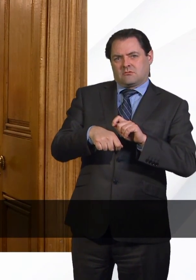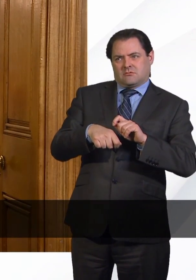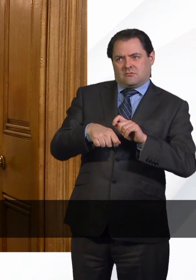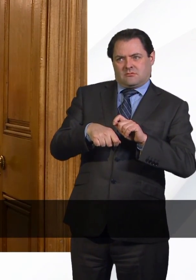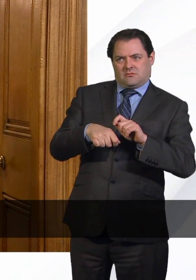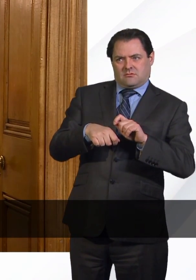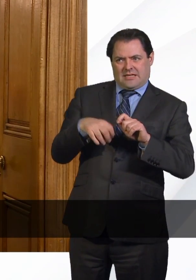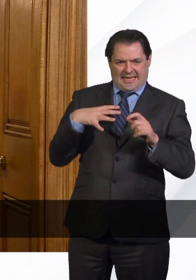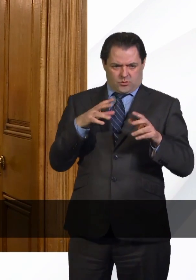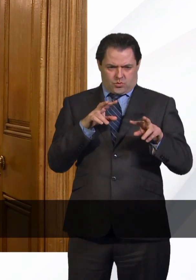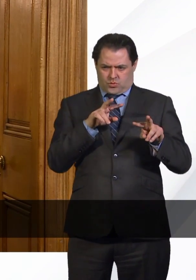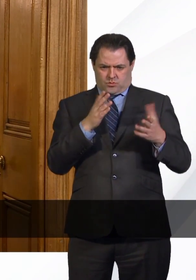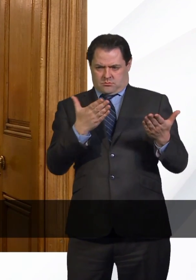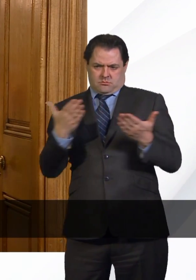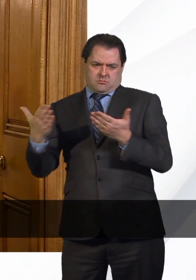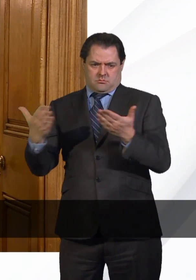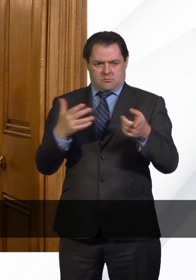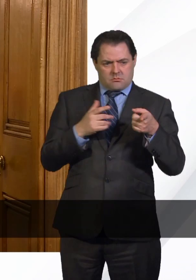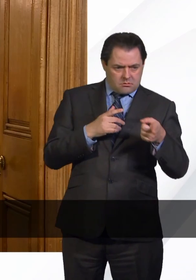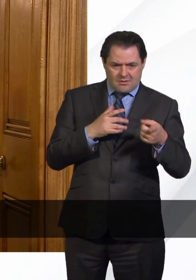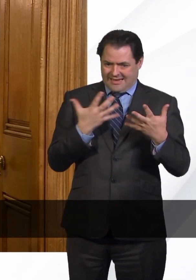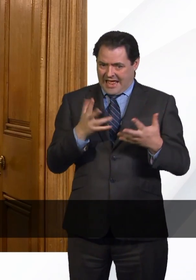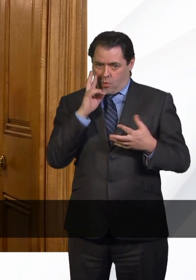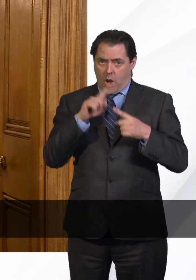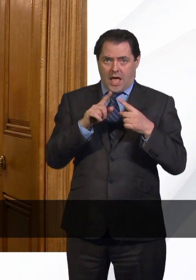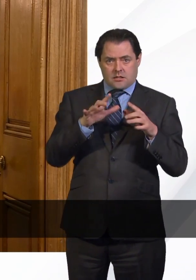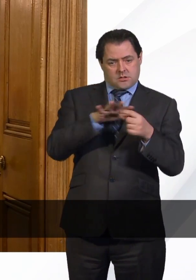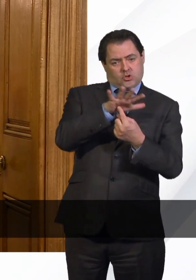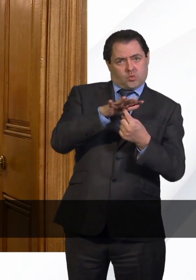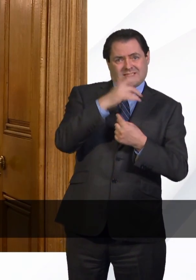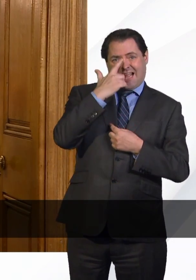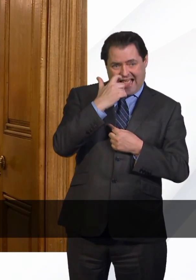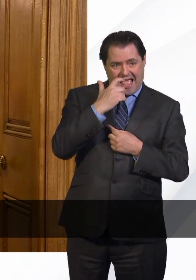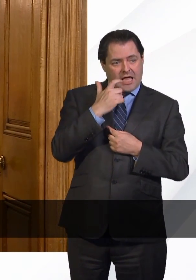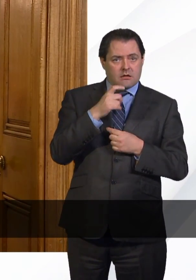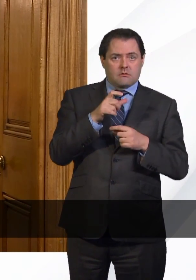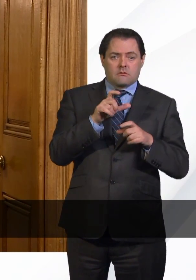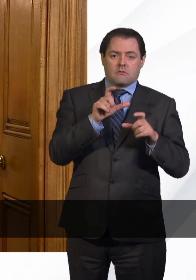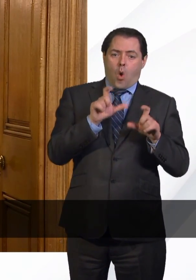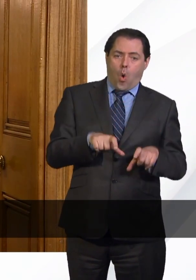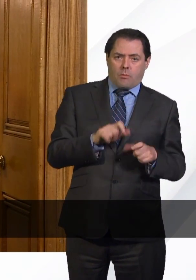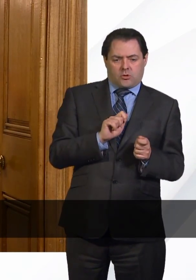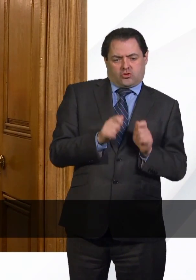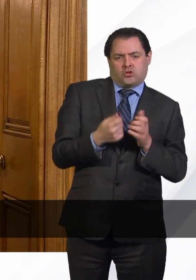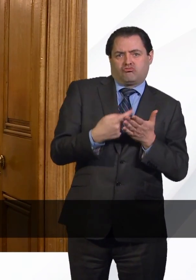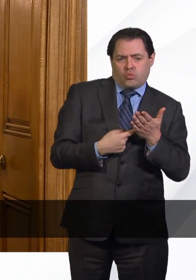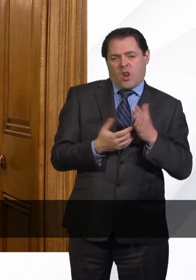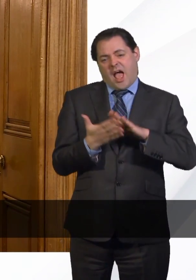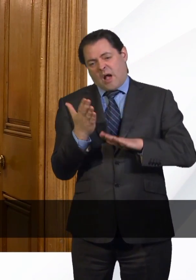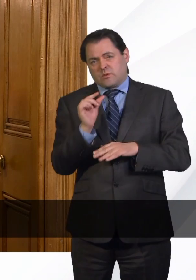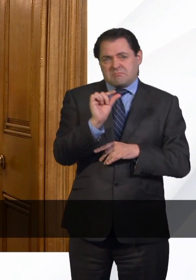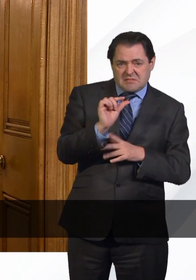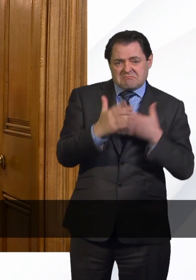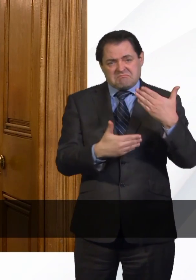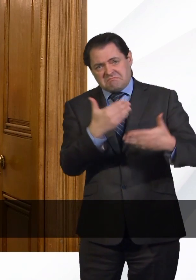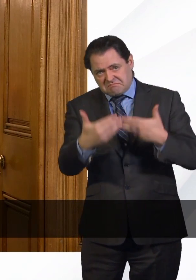a necessary link between the two. They're just they do work in tandem. The next question is